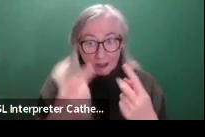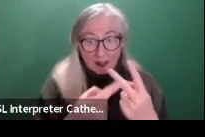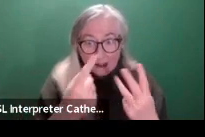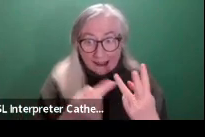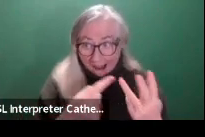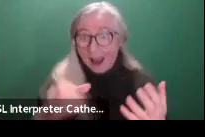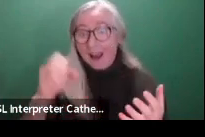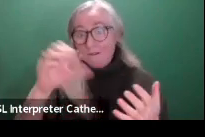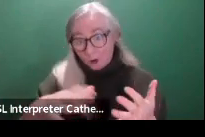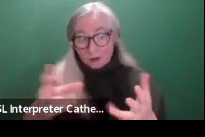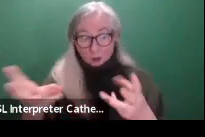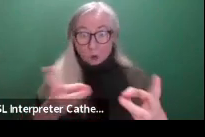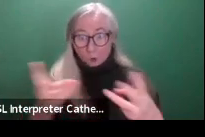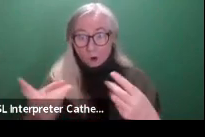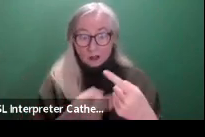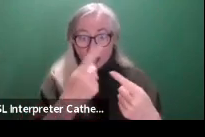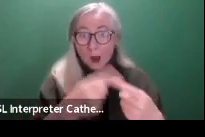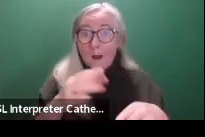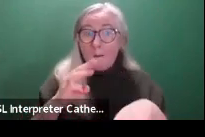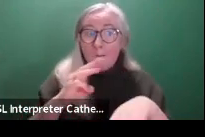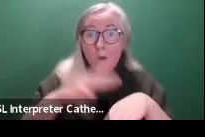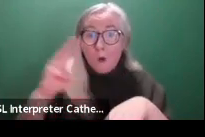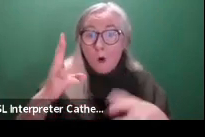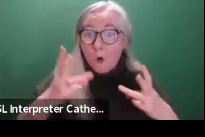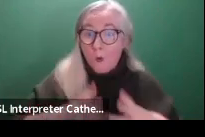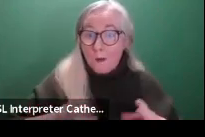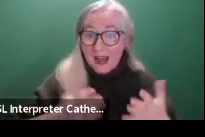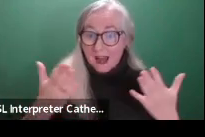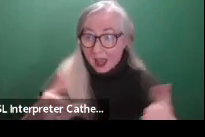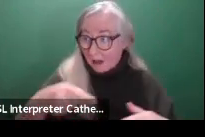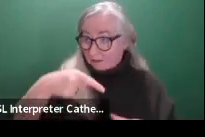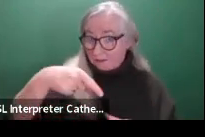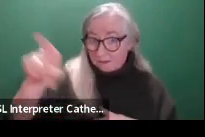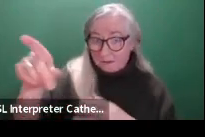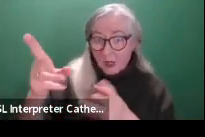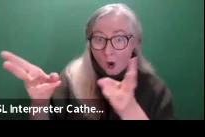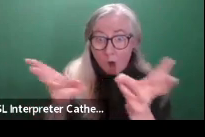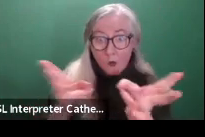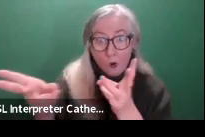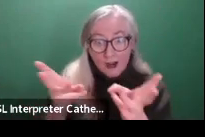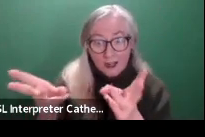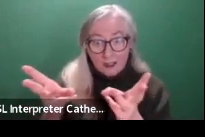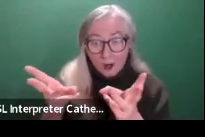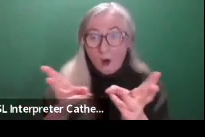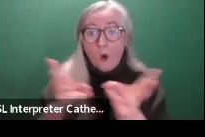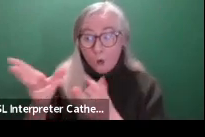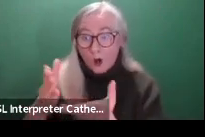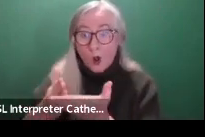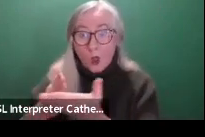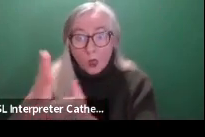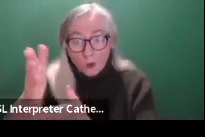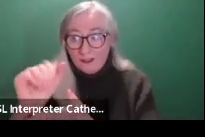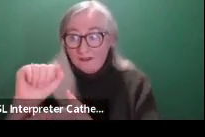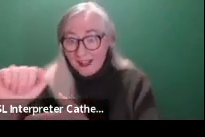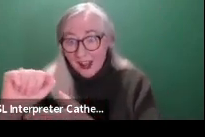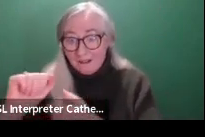work. More women than ever now are working, and they're working during their period